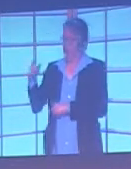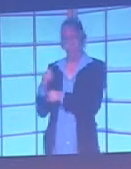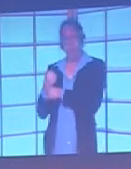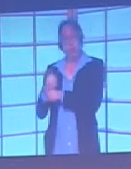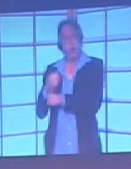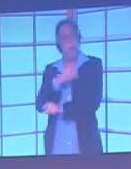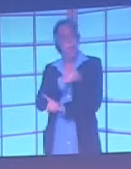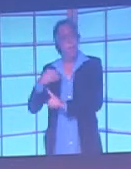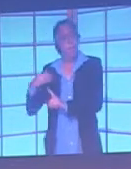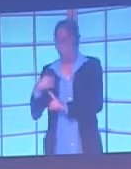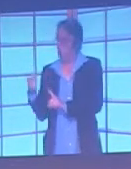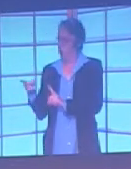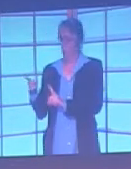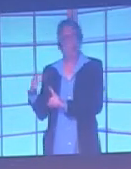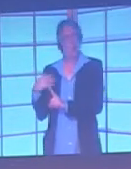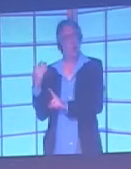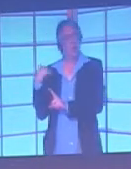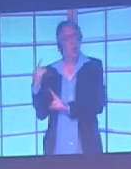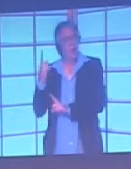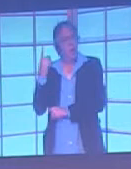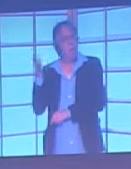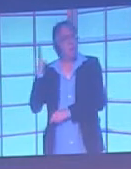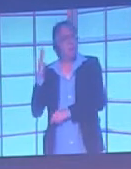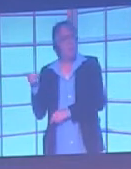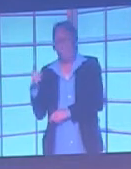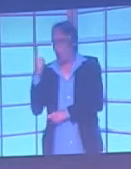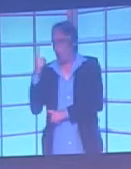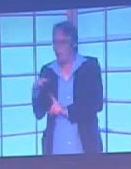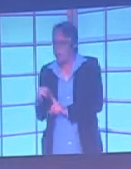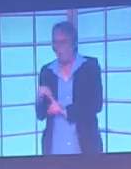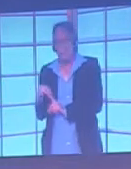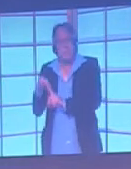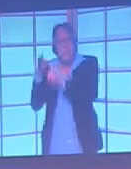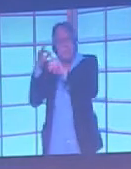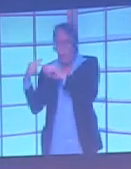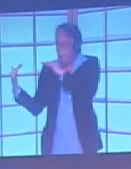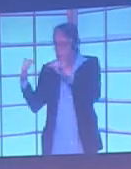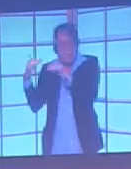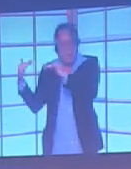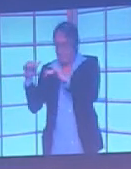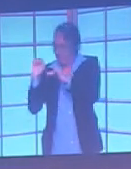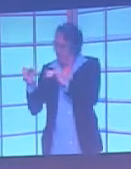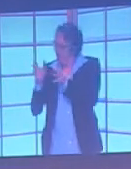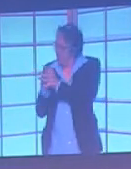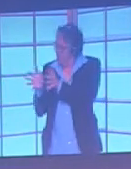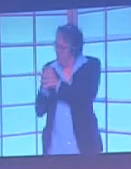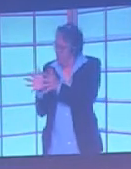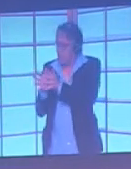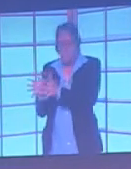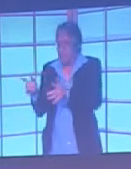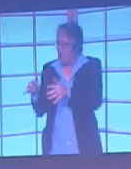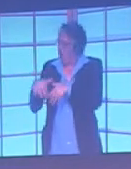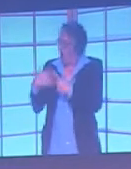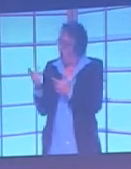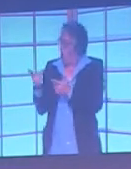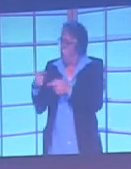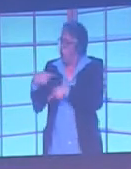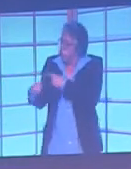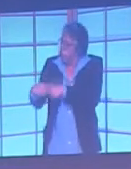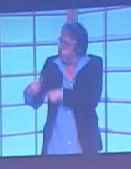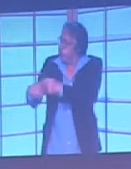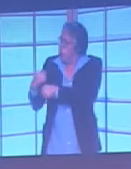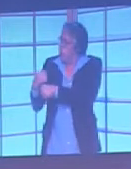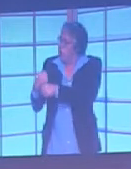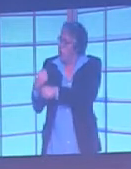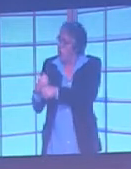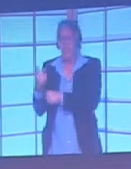very, very special match. Can you perhaps describe a little bit about what happened, how you went about it, and how the Week of Action